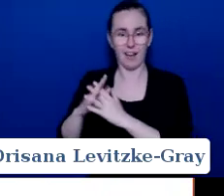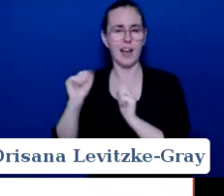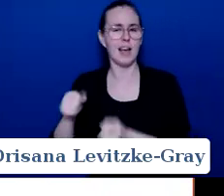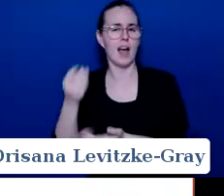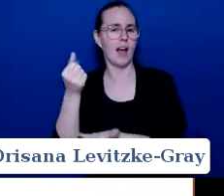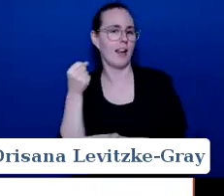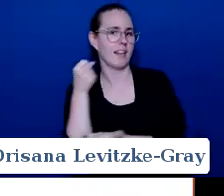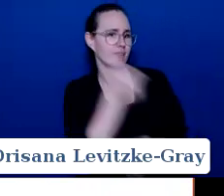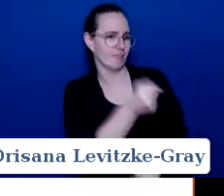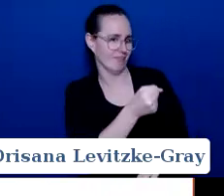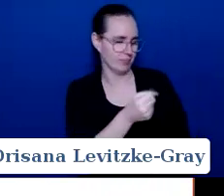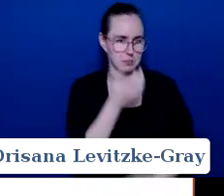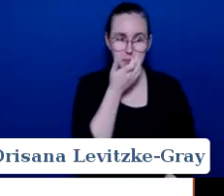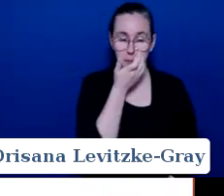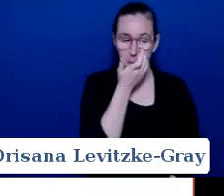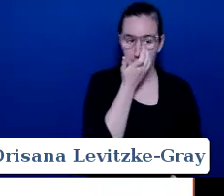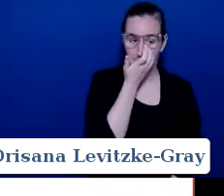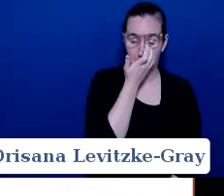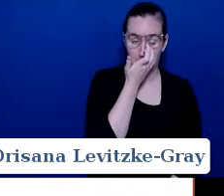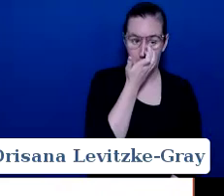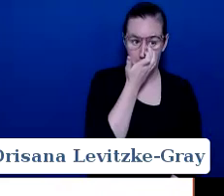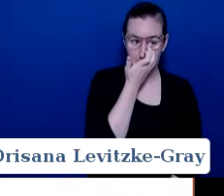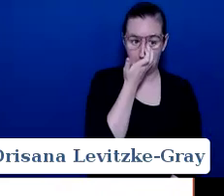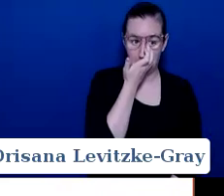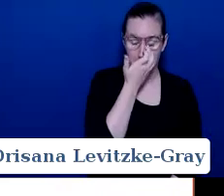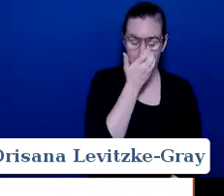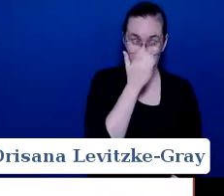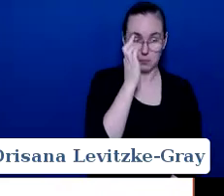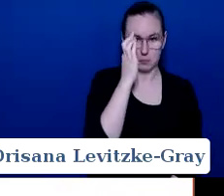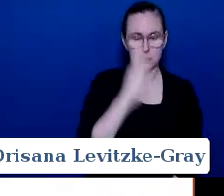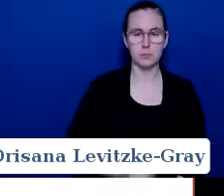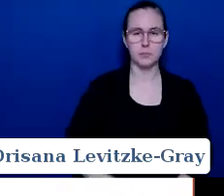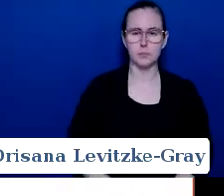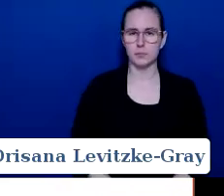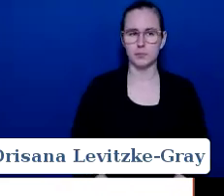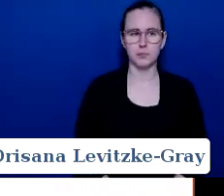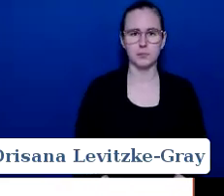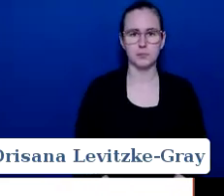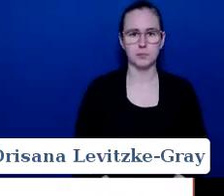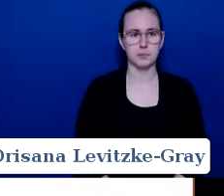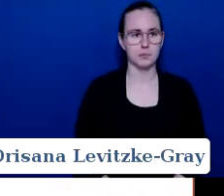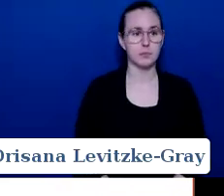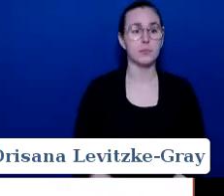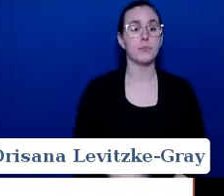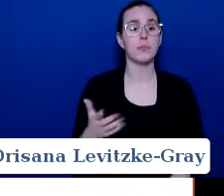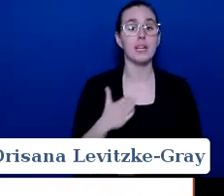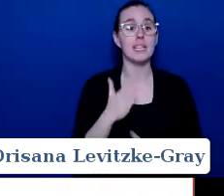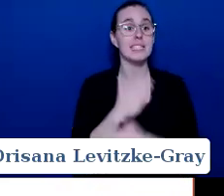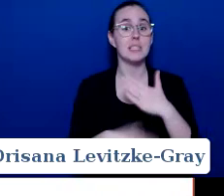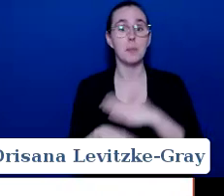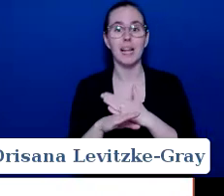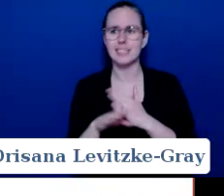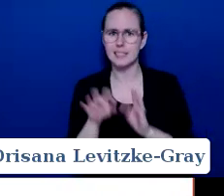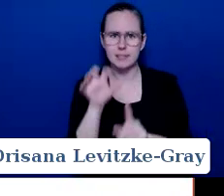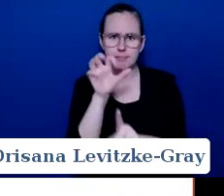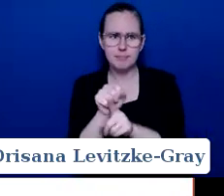identification and assessment exist in the different sectors for different purposes. For instance, in education, you